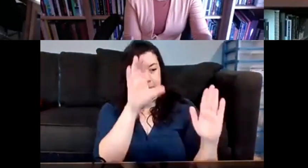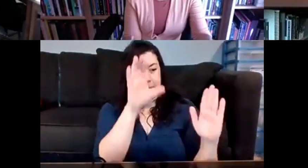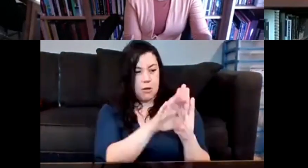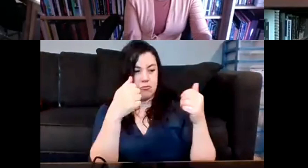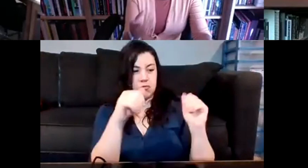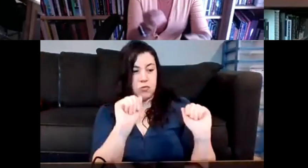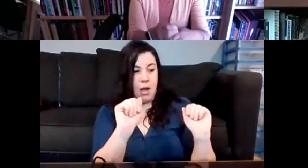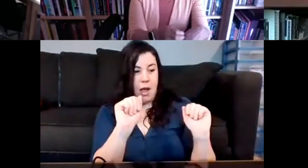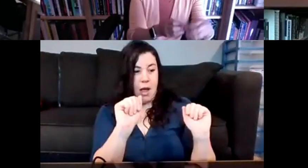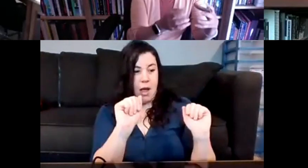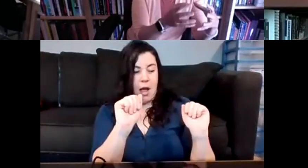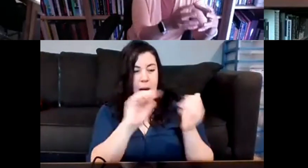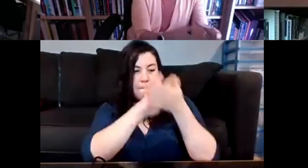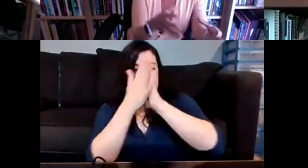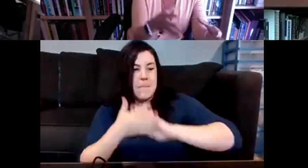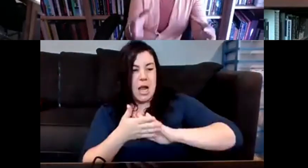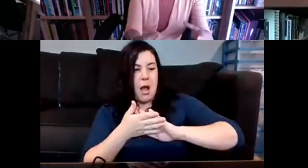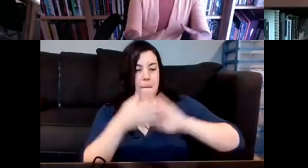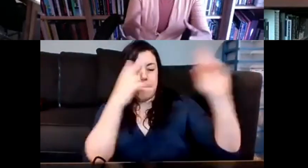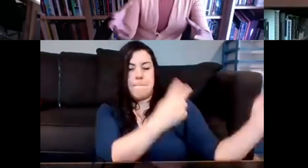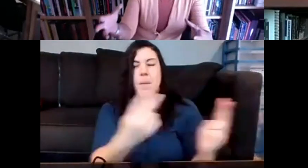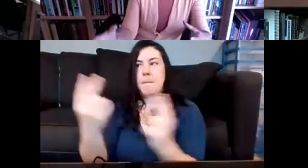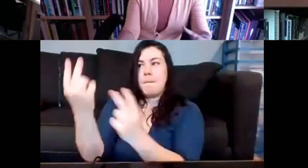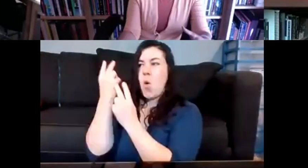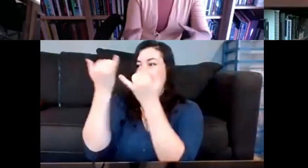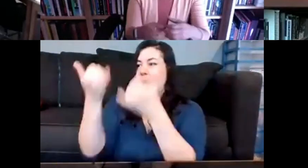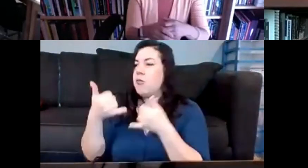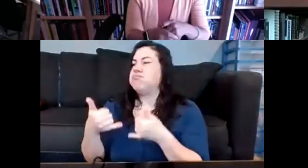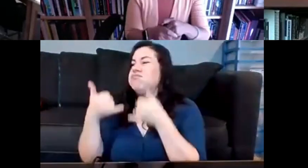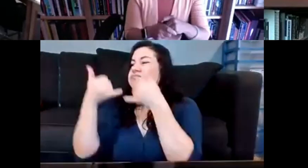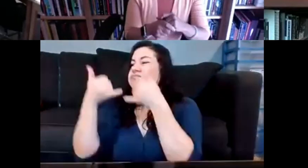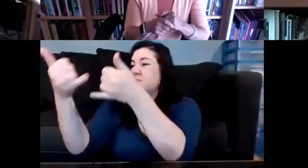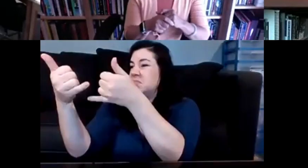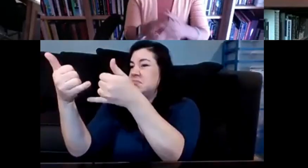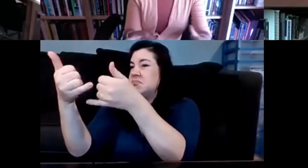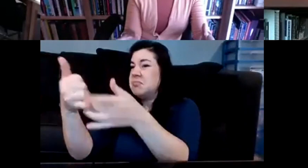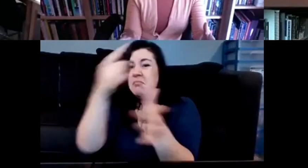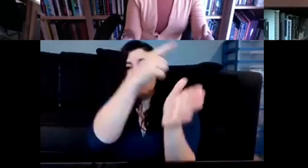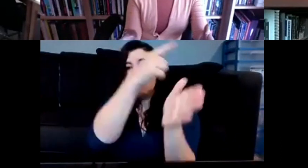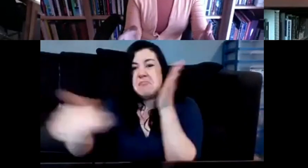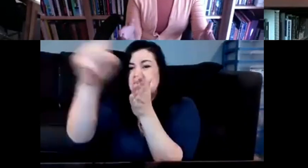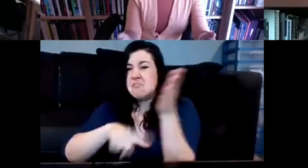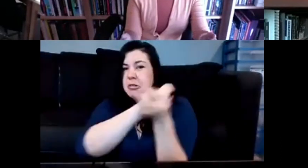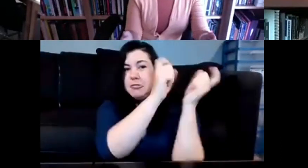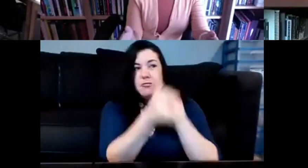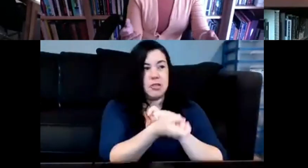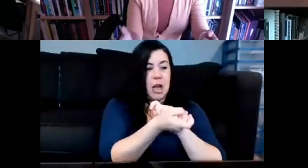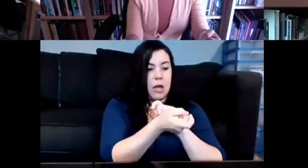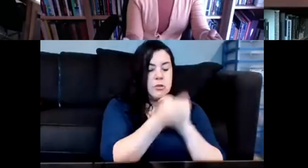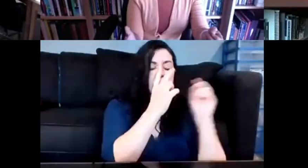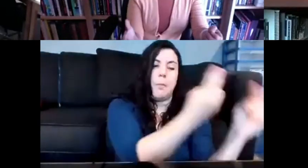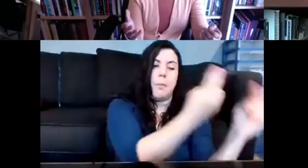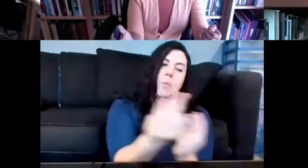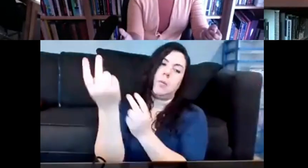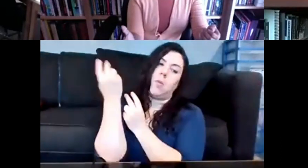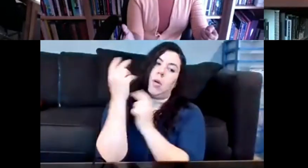memorials, so from trophy to indictment to memorial. And none of this works. And it's why I